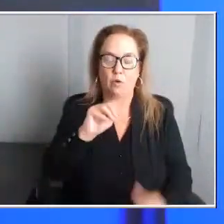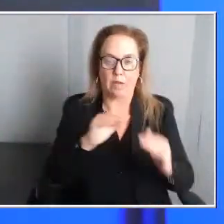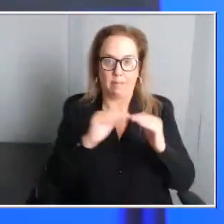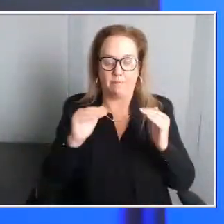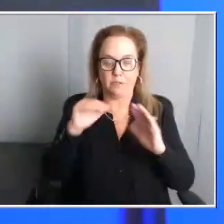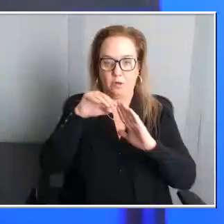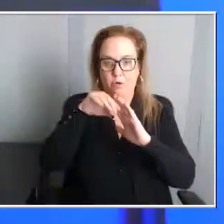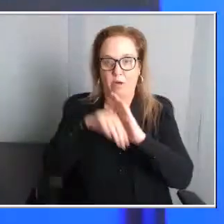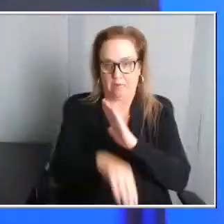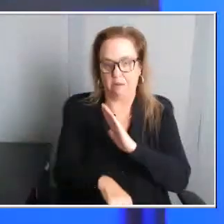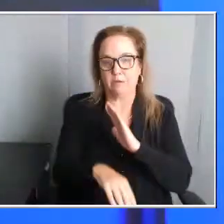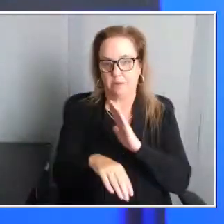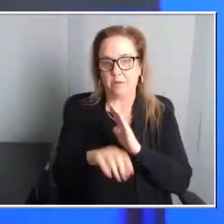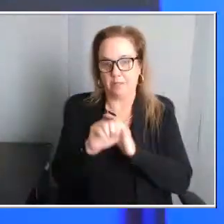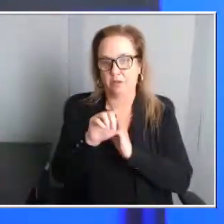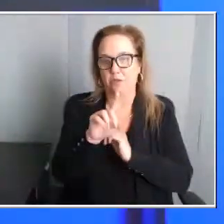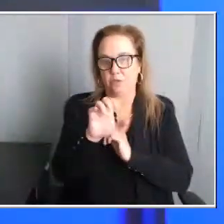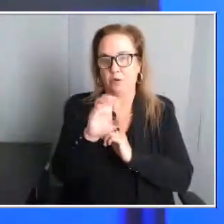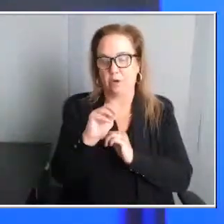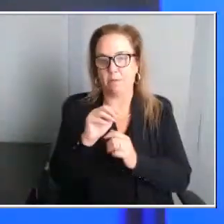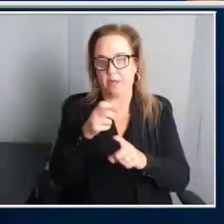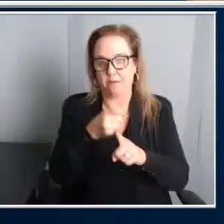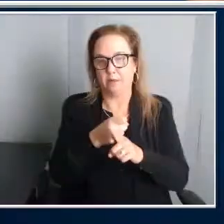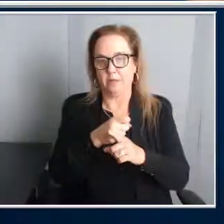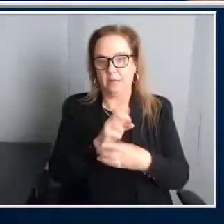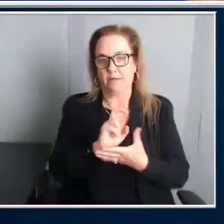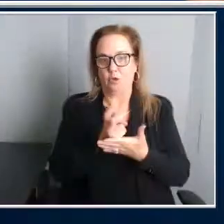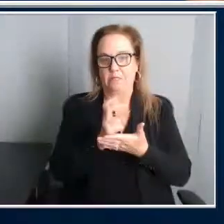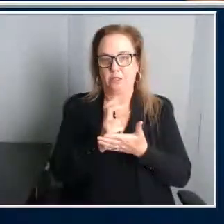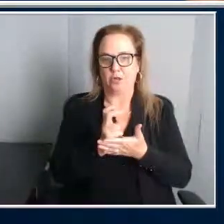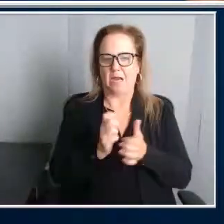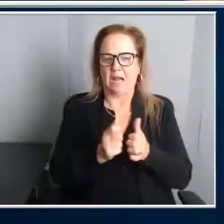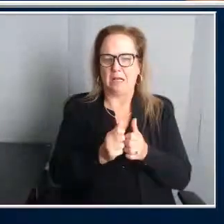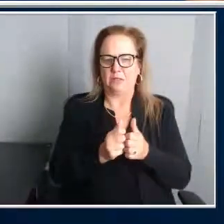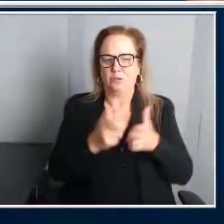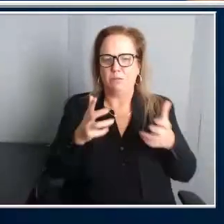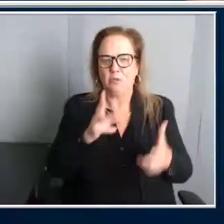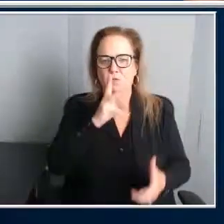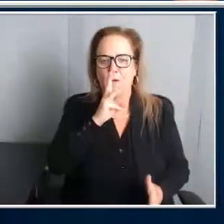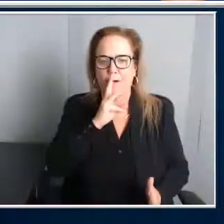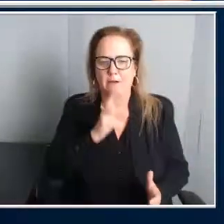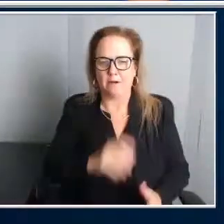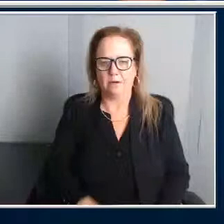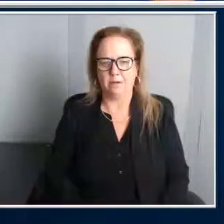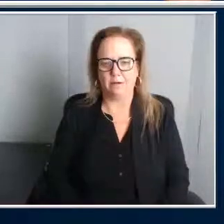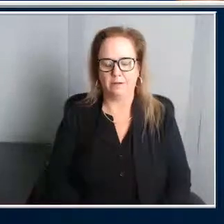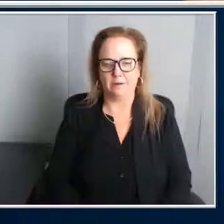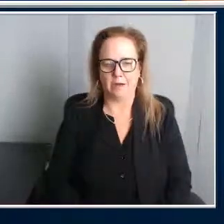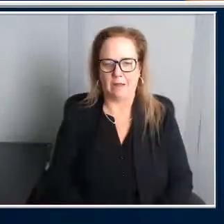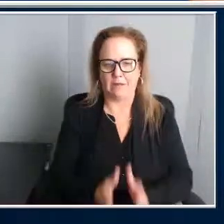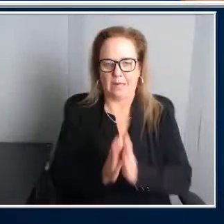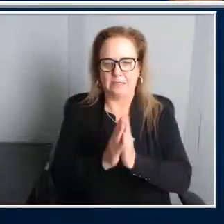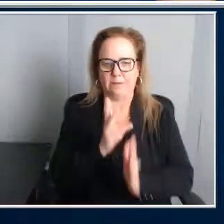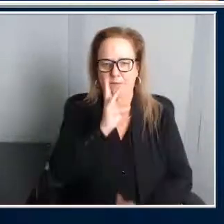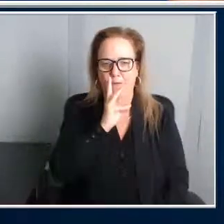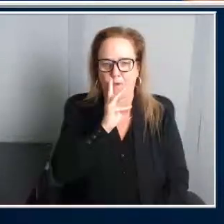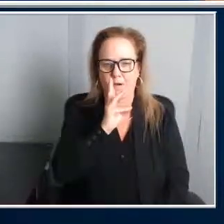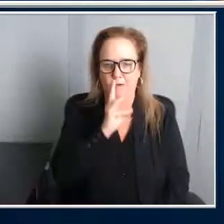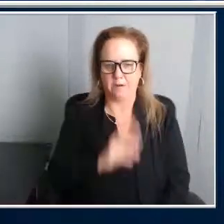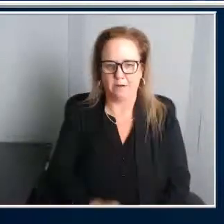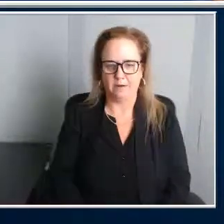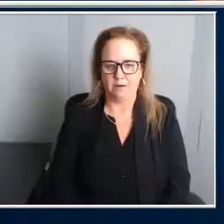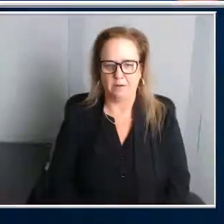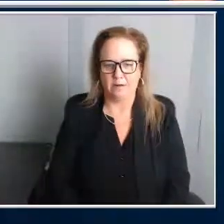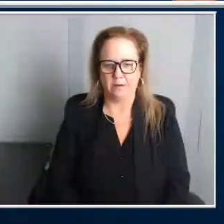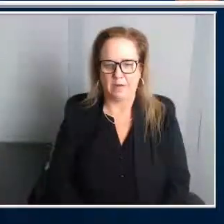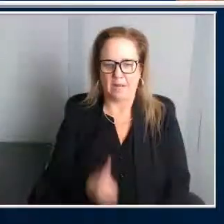down significantly, that can provoke a seizure. Well, how much is too much water? I got to ask because I carry